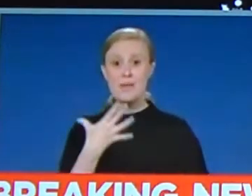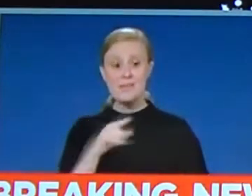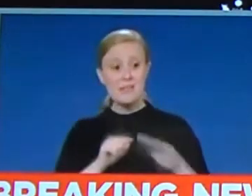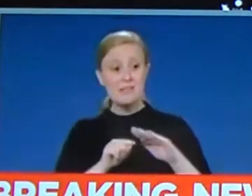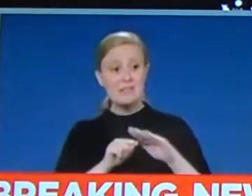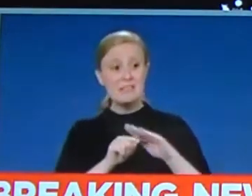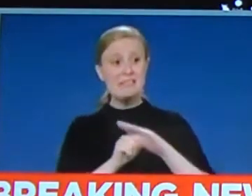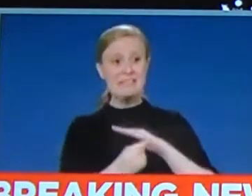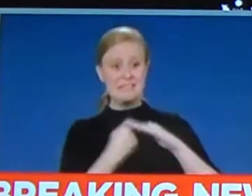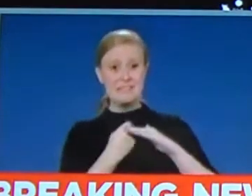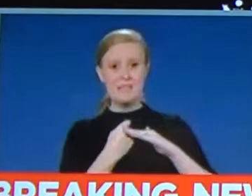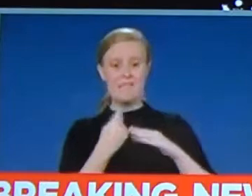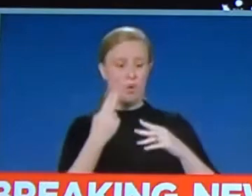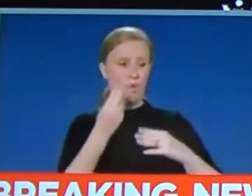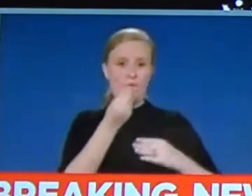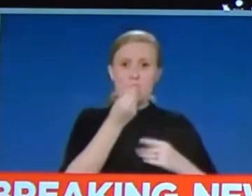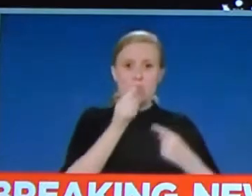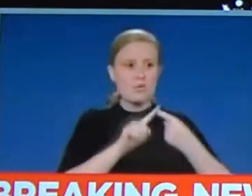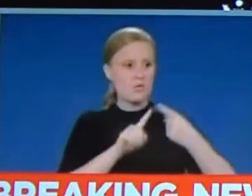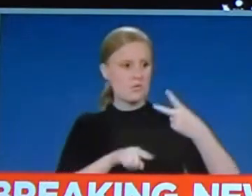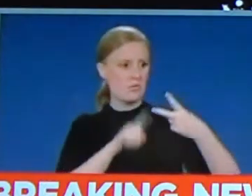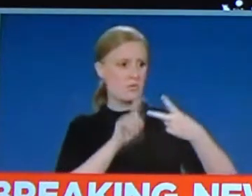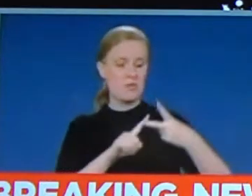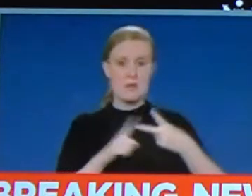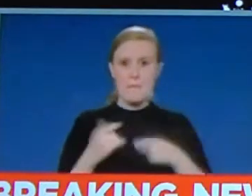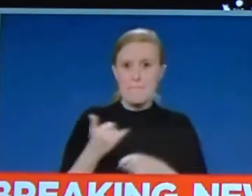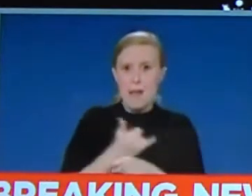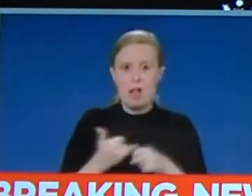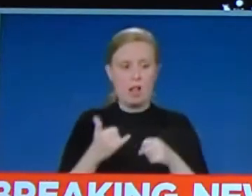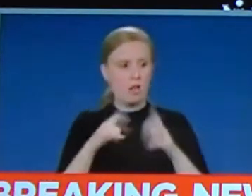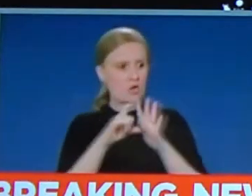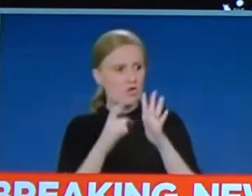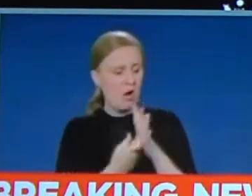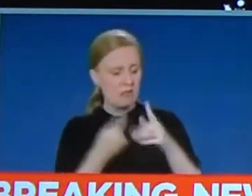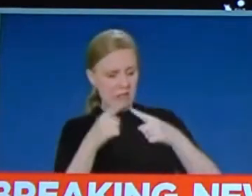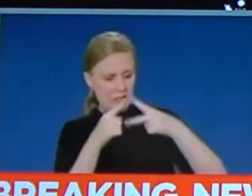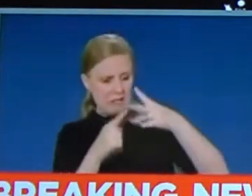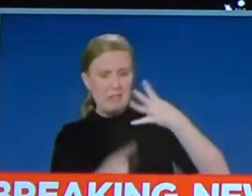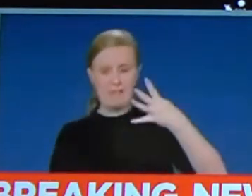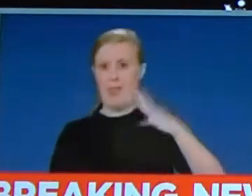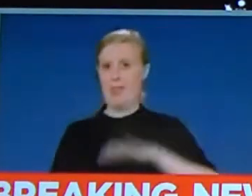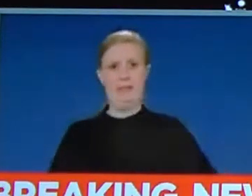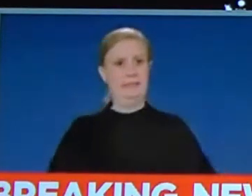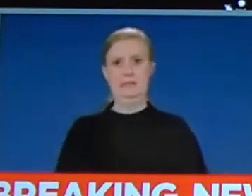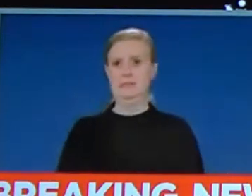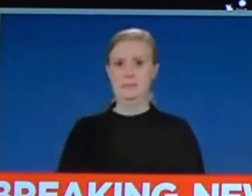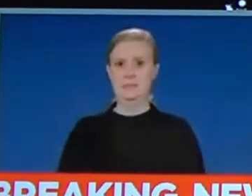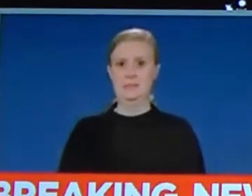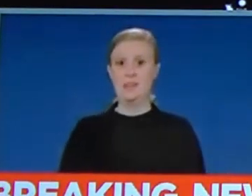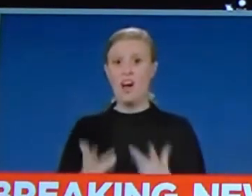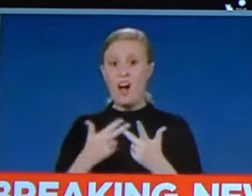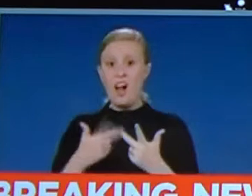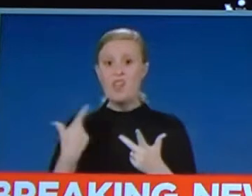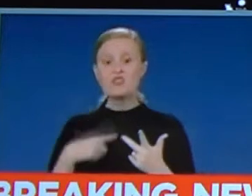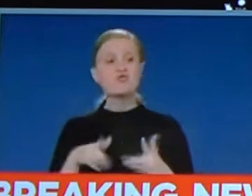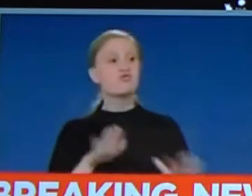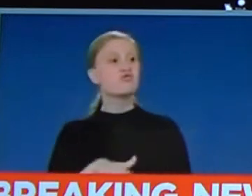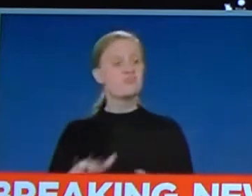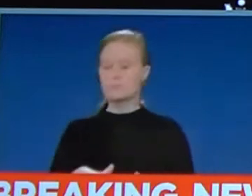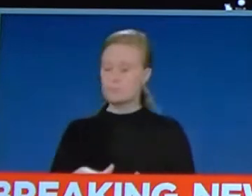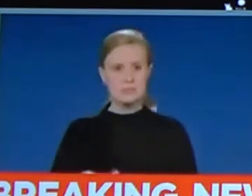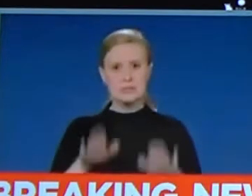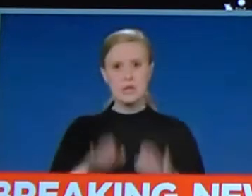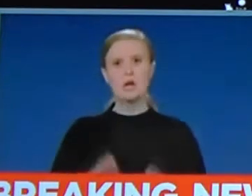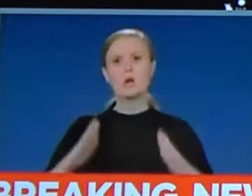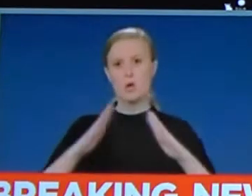These measures are being implemented as was agreed by the National Cabinet, by the states and territories, with the enforcement arrangements that they believe are